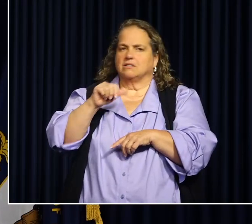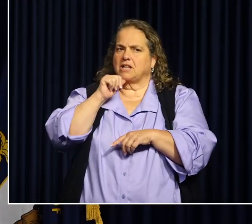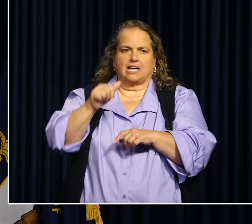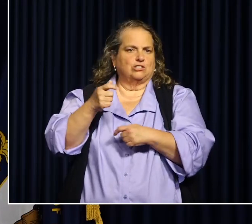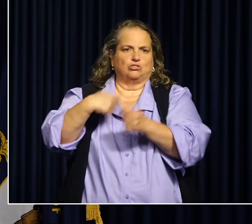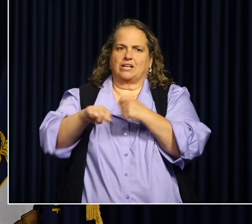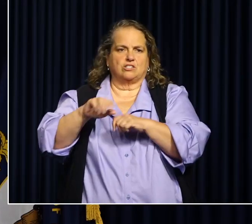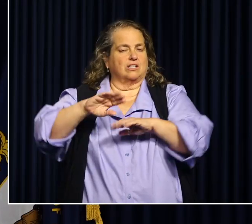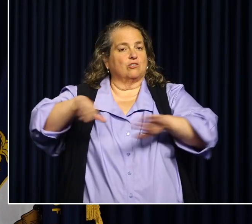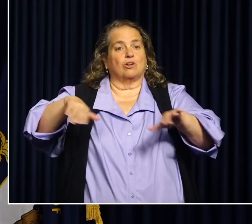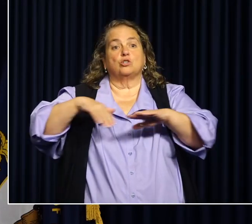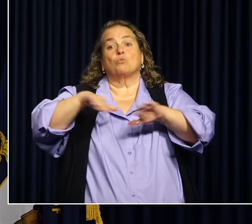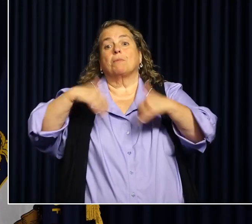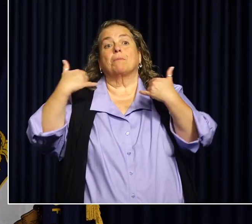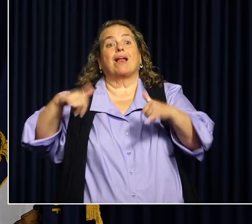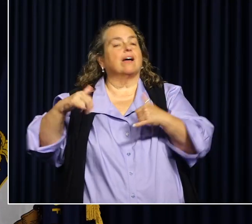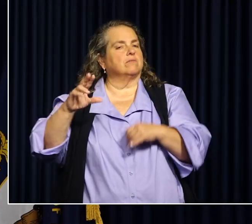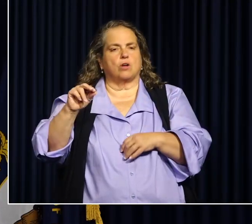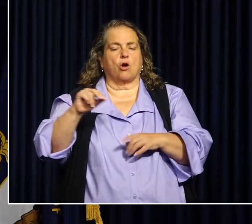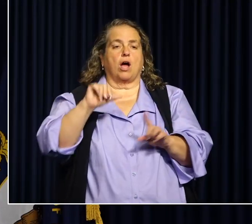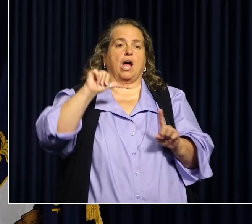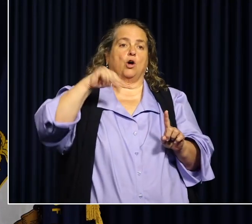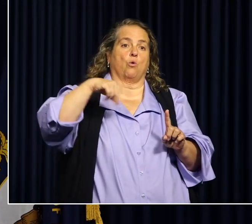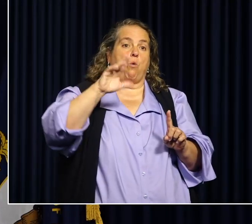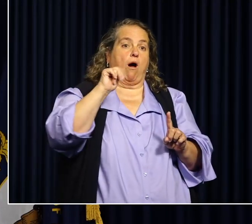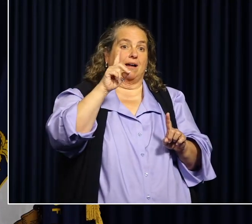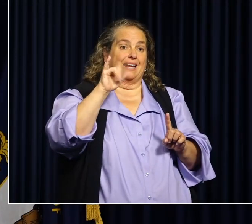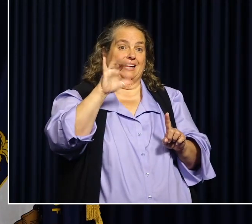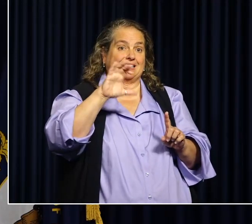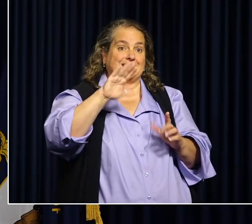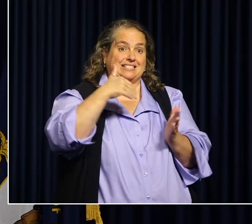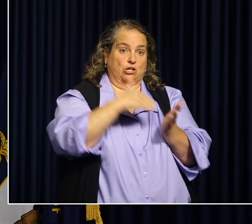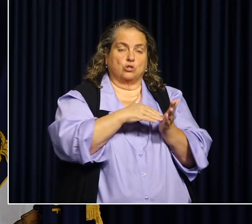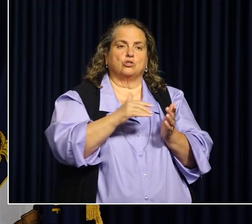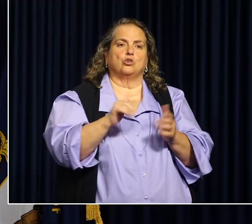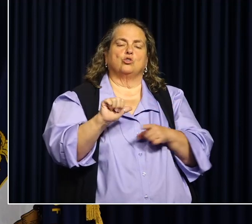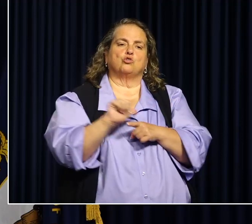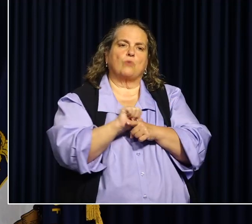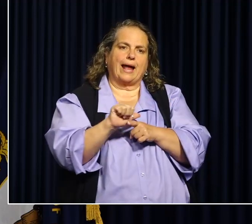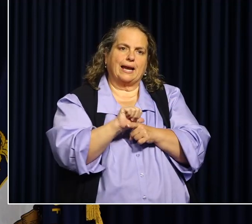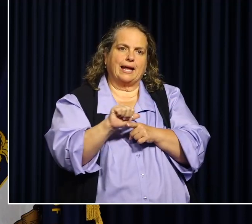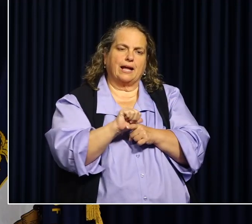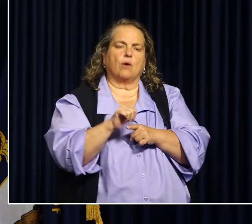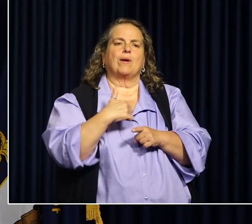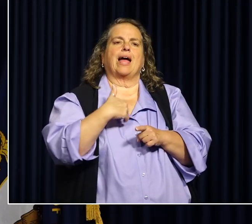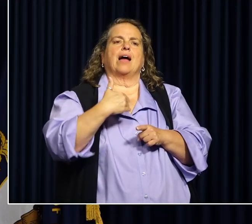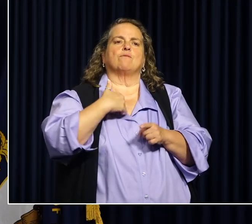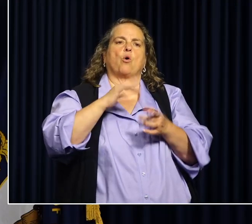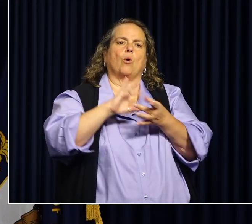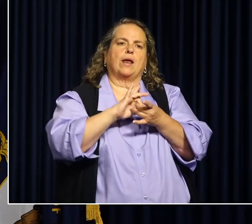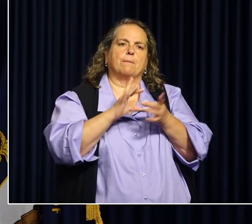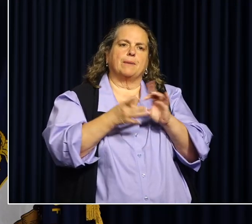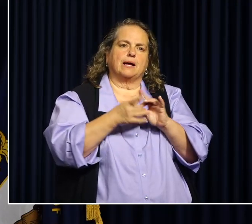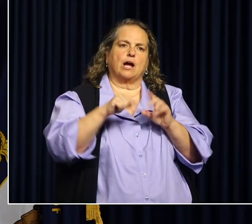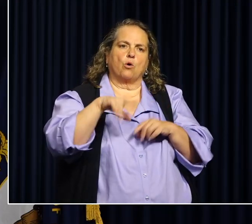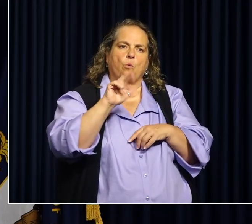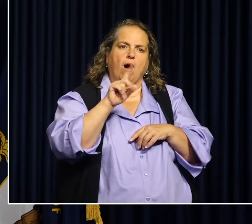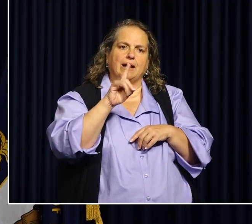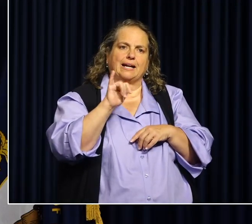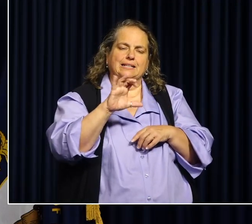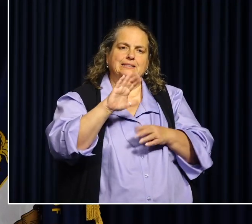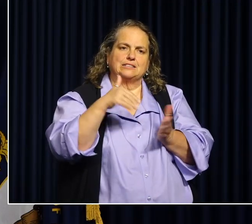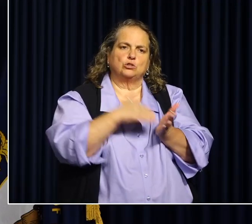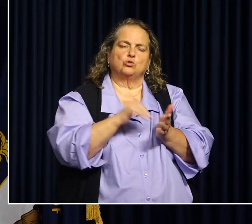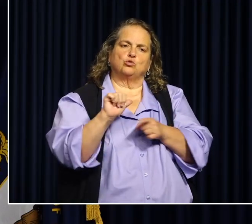now. But aquatic centers, which are training, we have some Olympic aquatic centers, pools connected